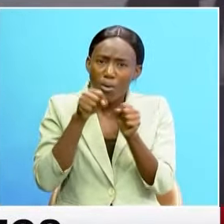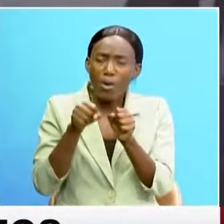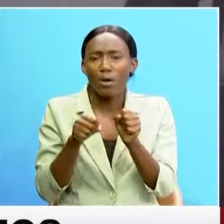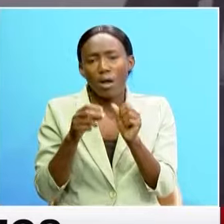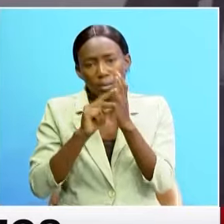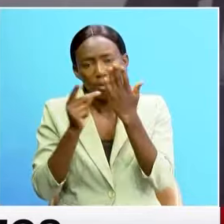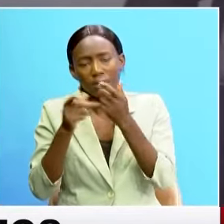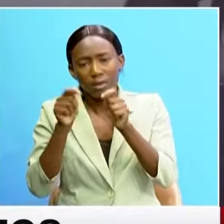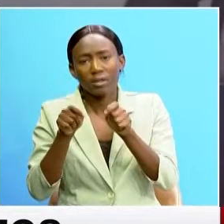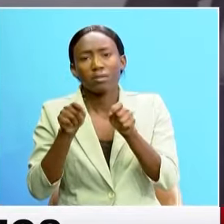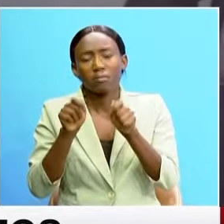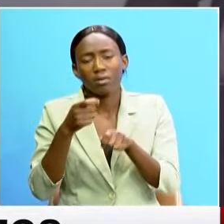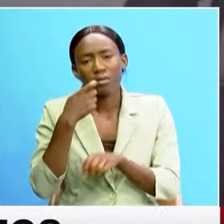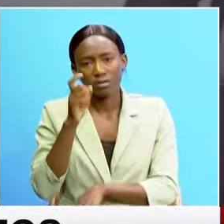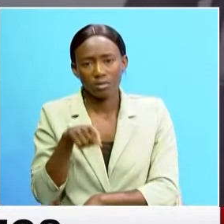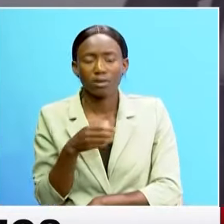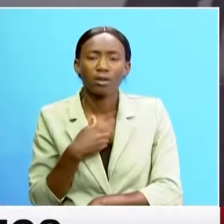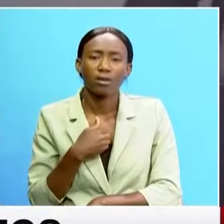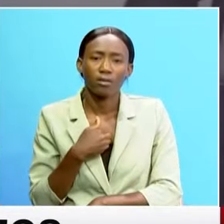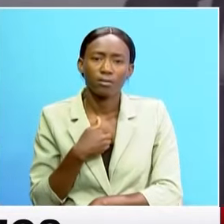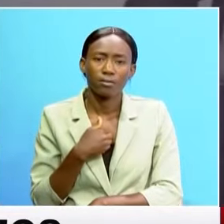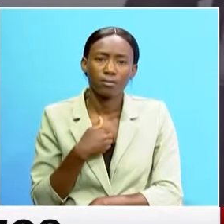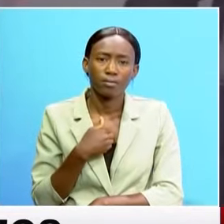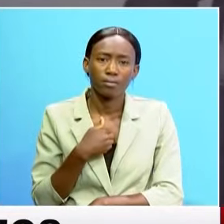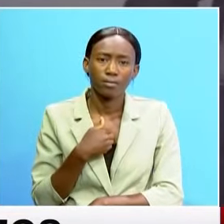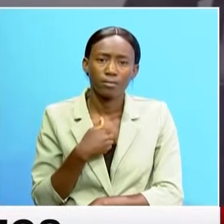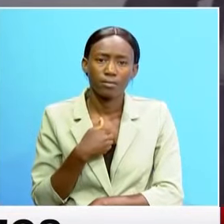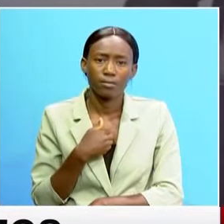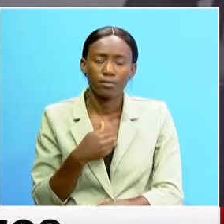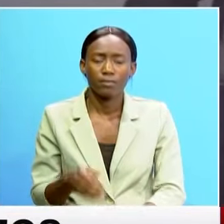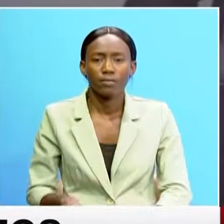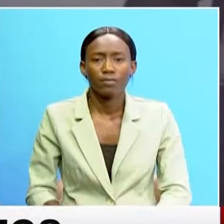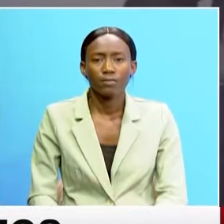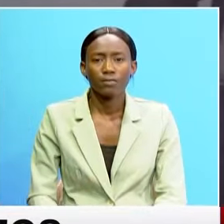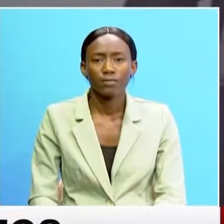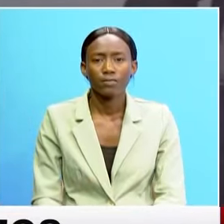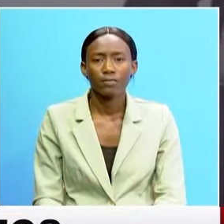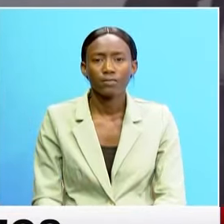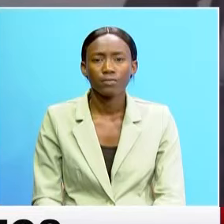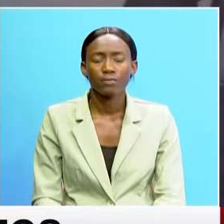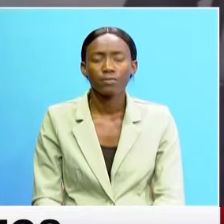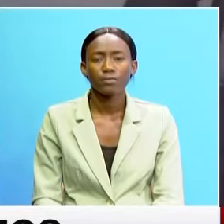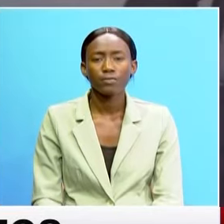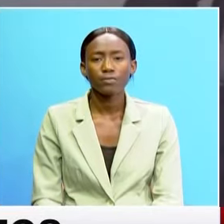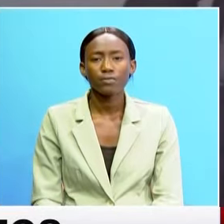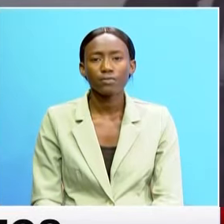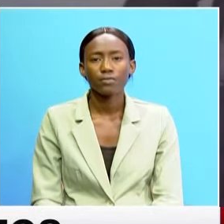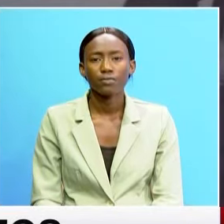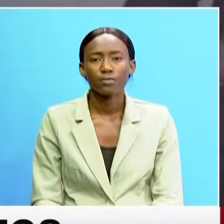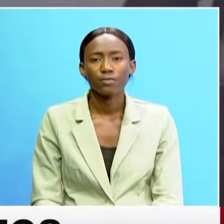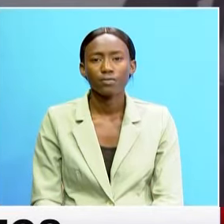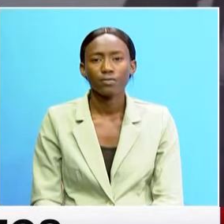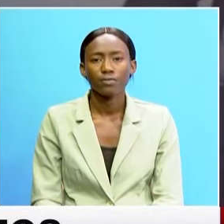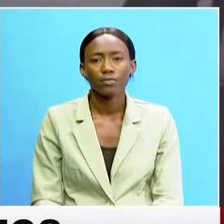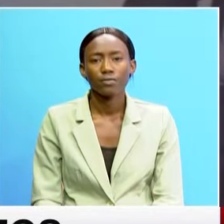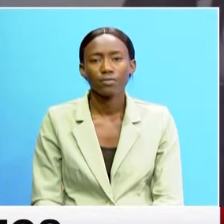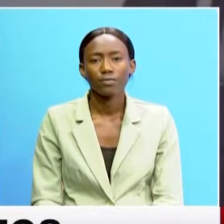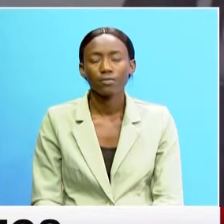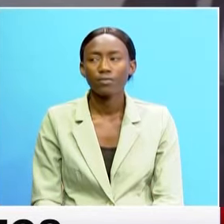programs, especially that we are one-on-one with the discernment. I know as a hub of